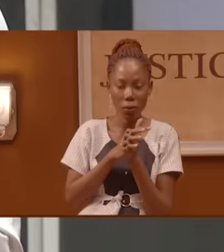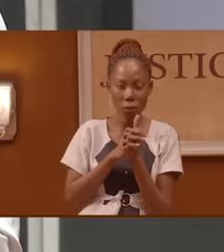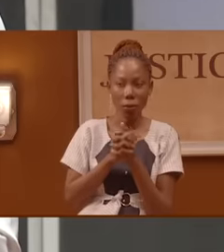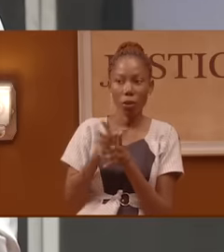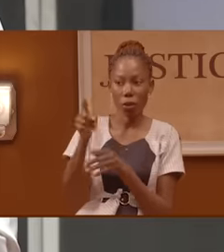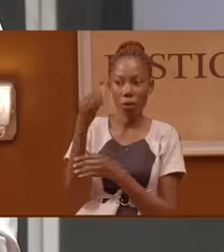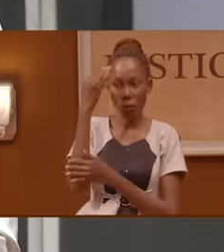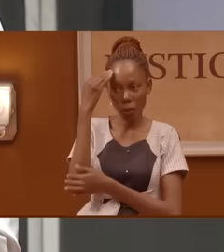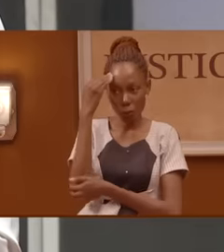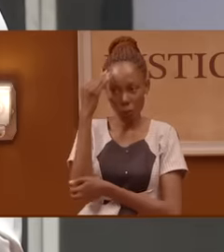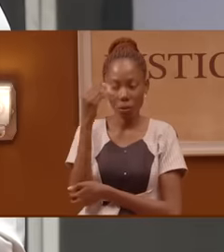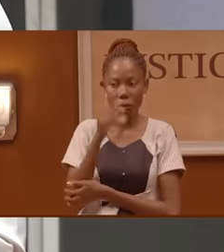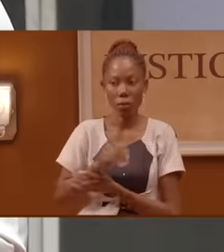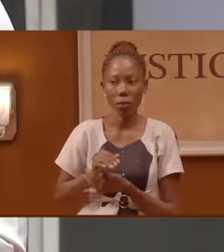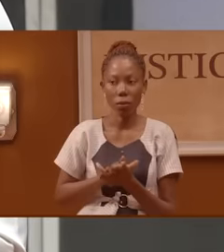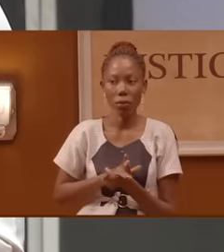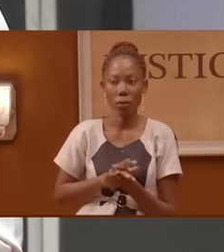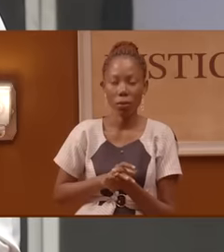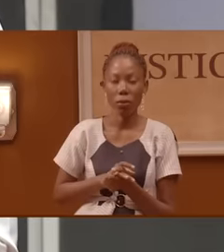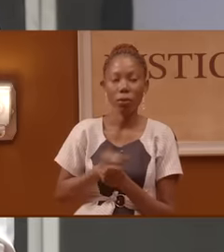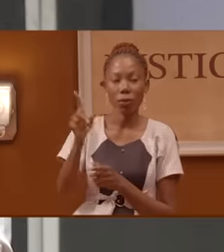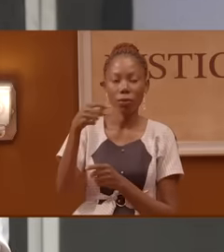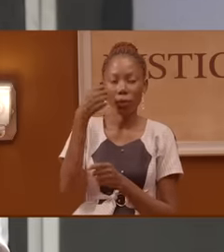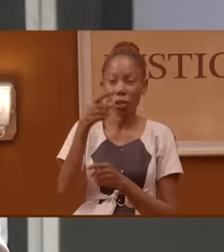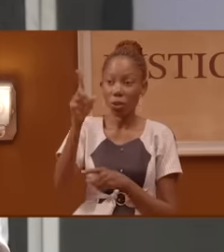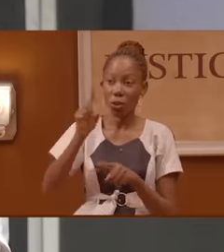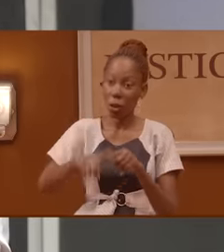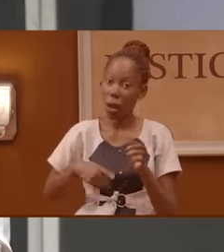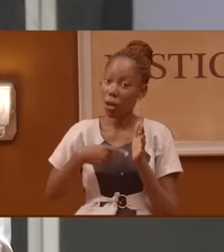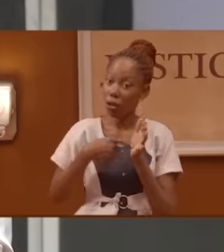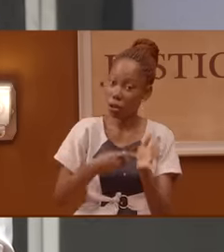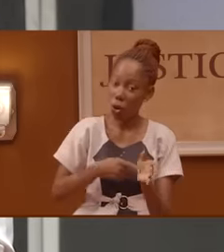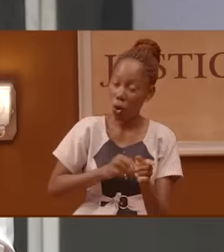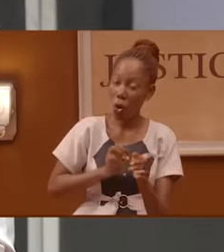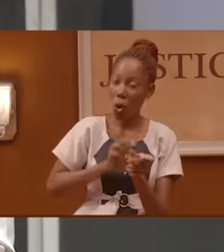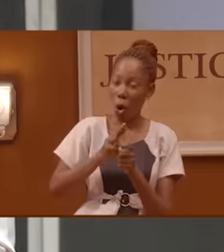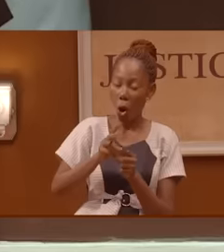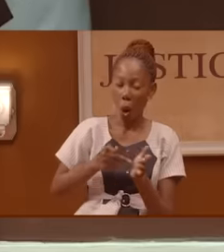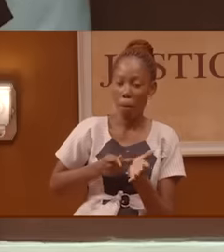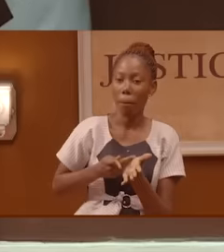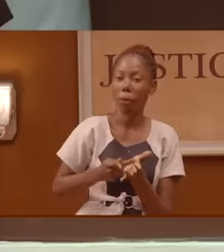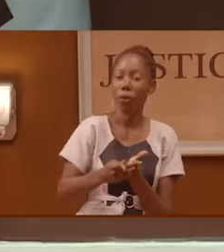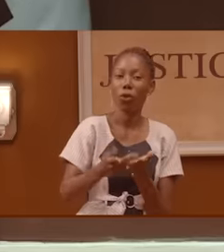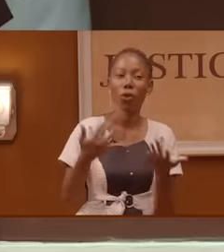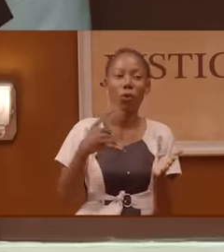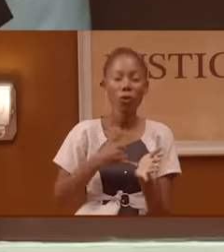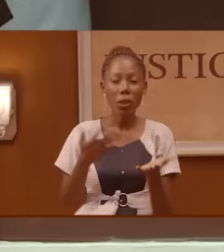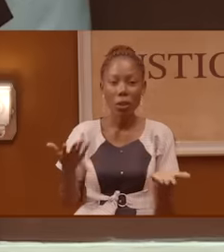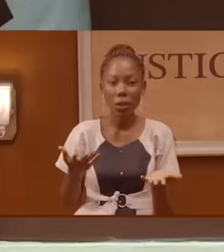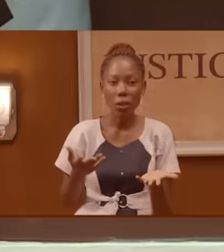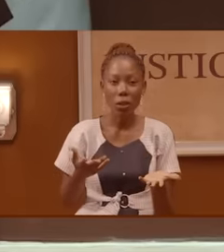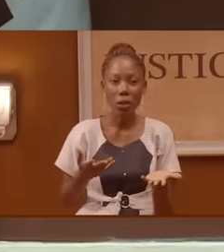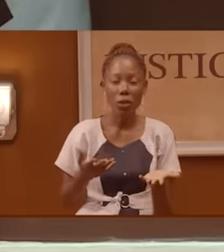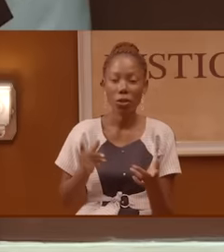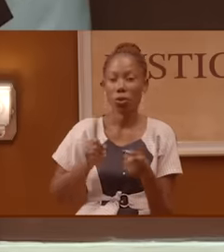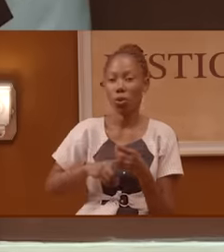Do you understand me? Yes, Your Honor. I understand, if you cannot ma'am. Prove it, I'm just guiding you. If you know you don't have any proof